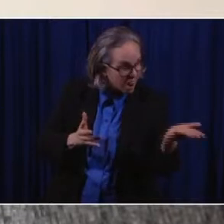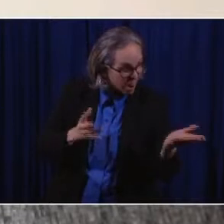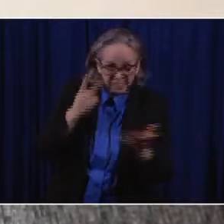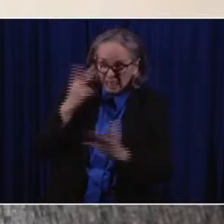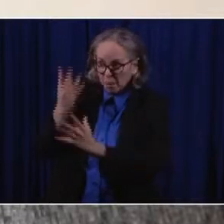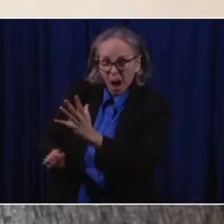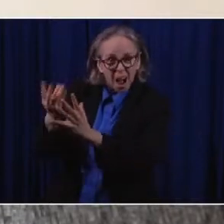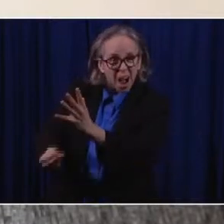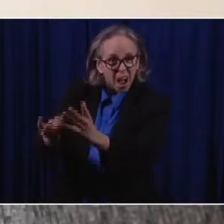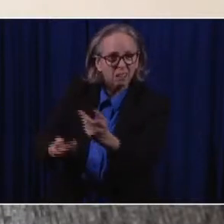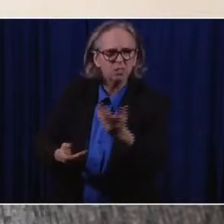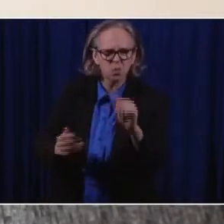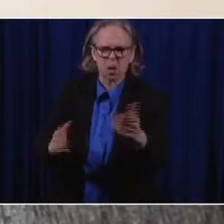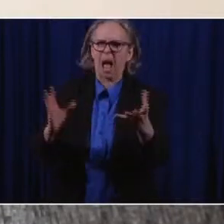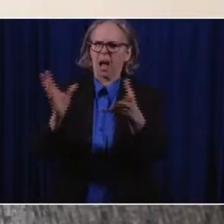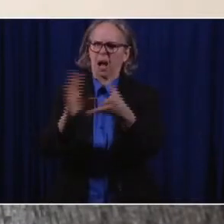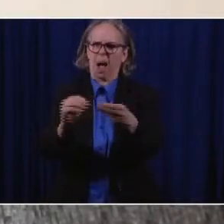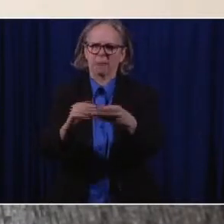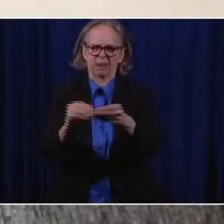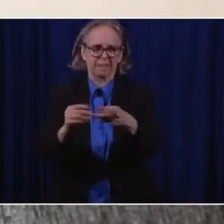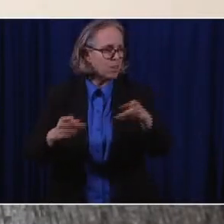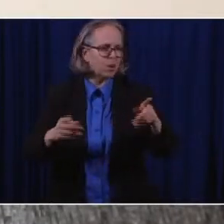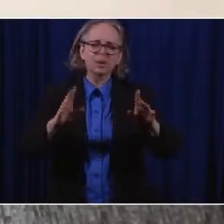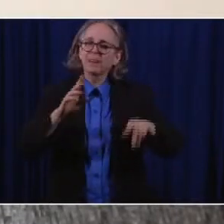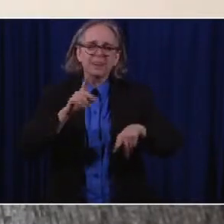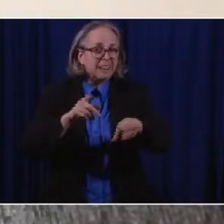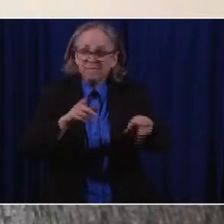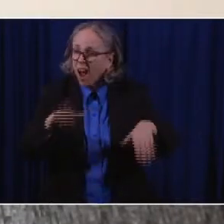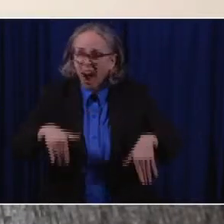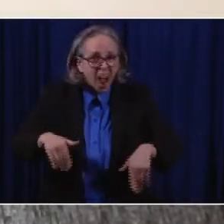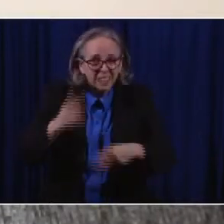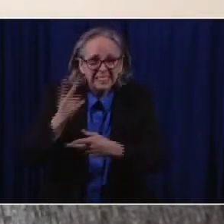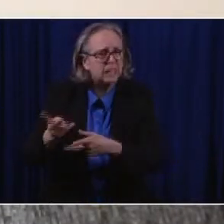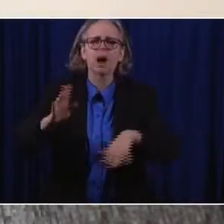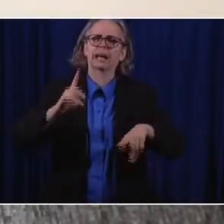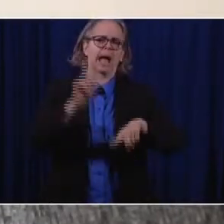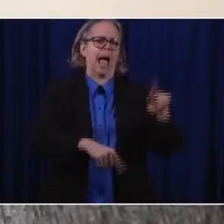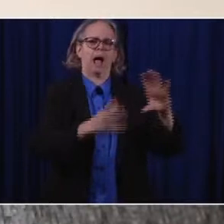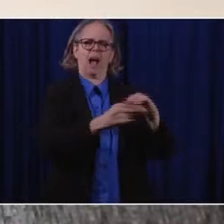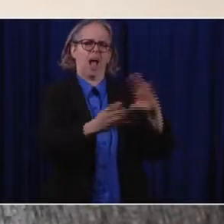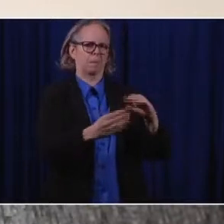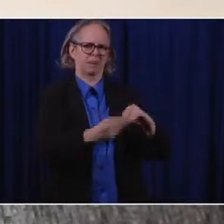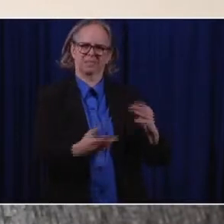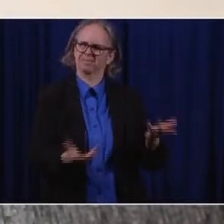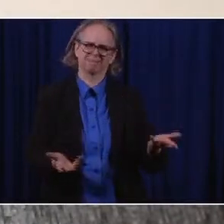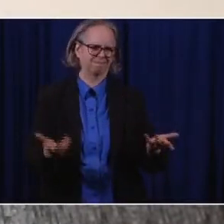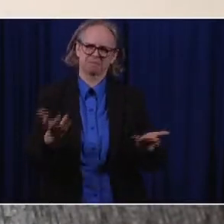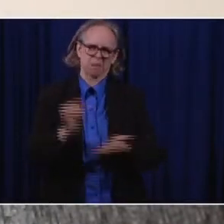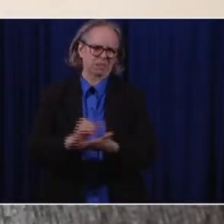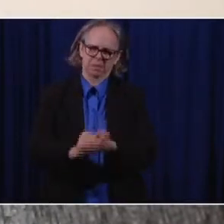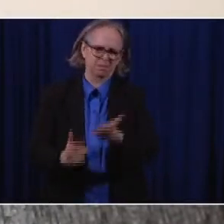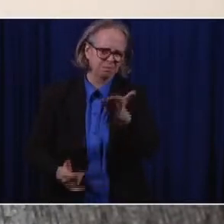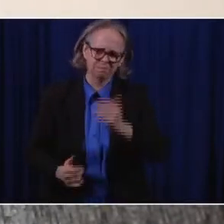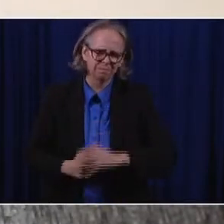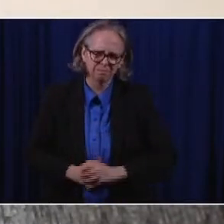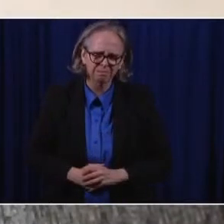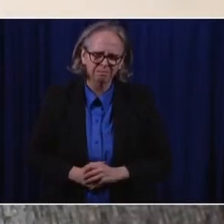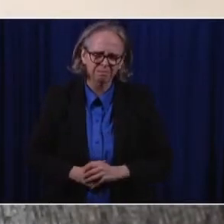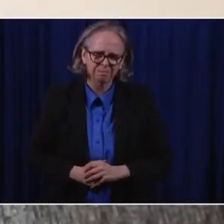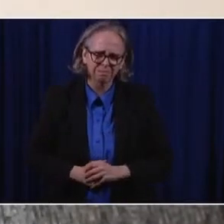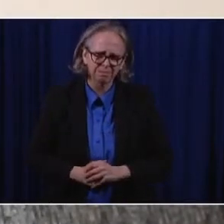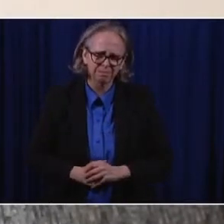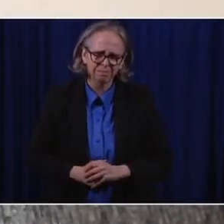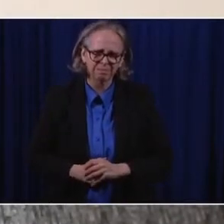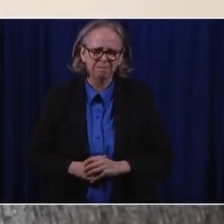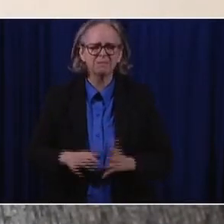full effects of it. But it is very serious. And I just wish people would see that it doesn't